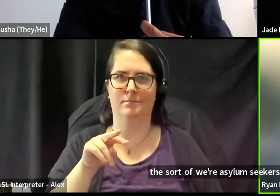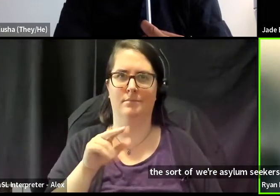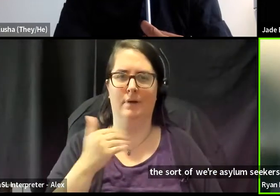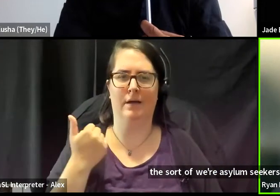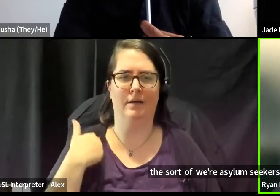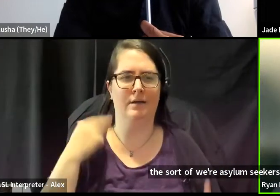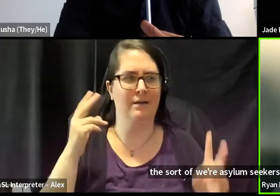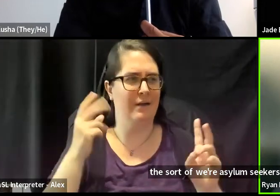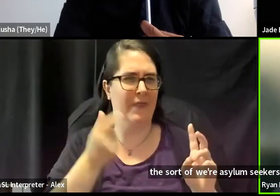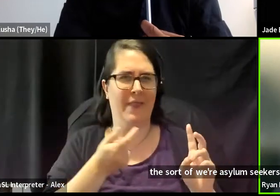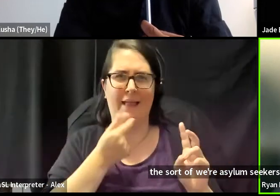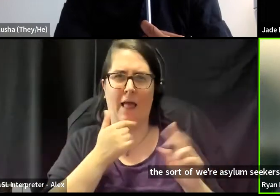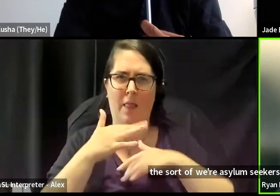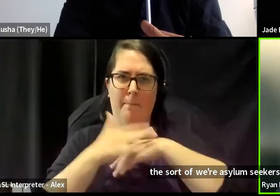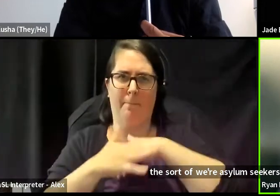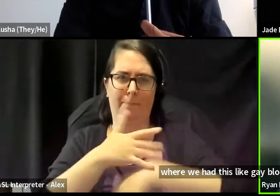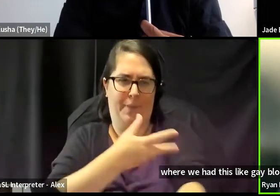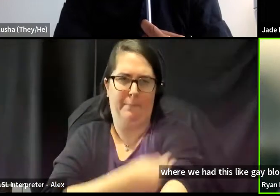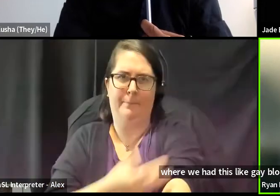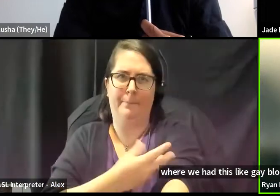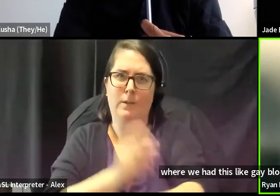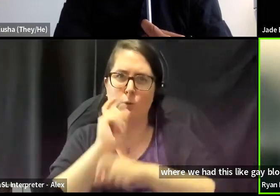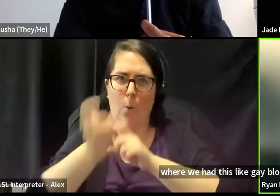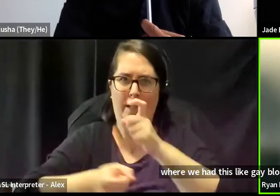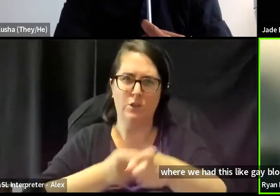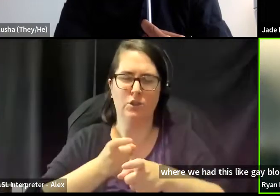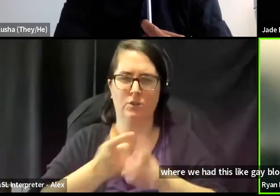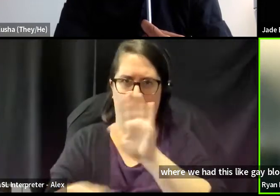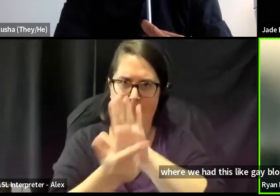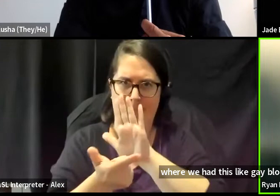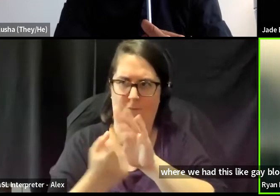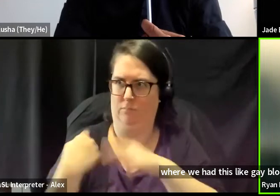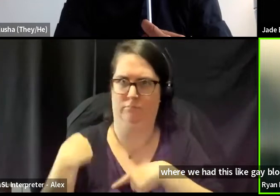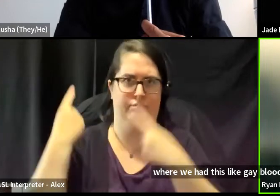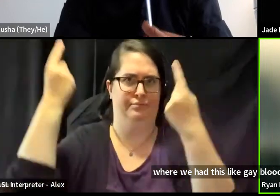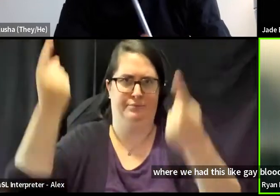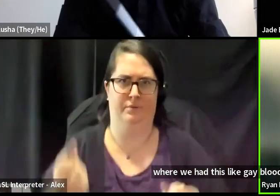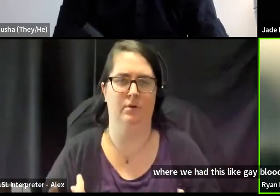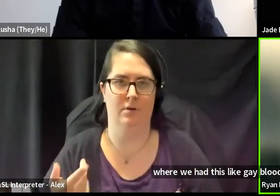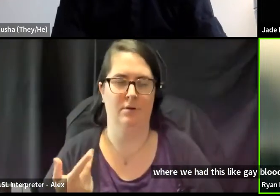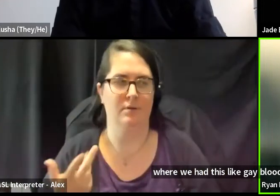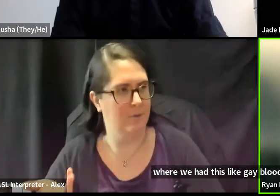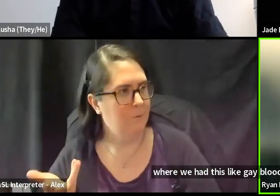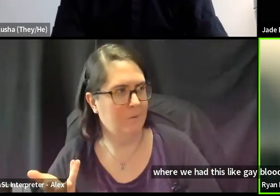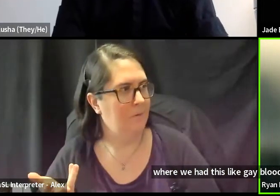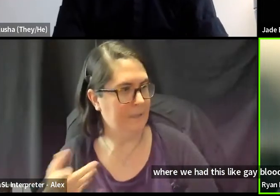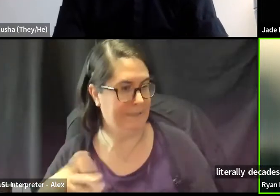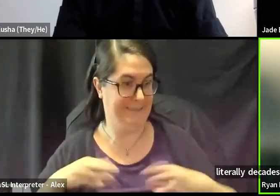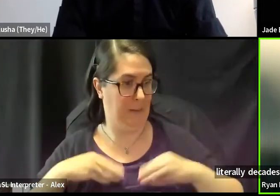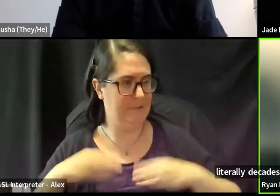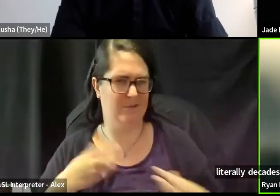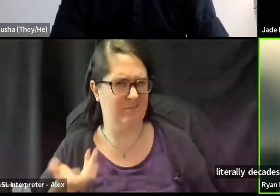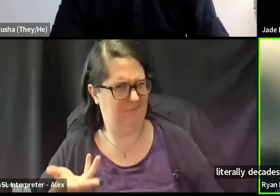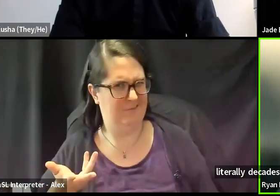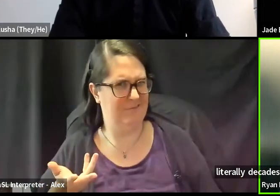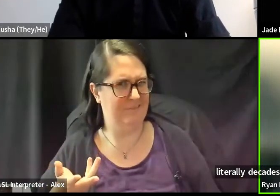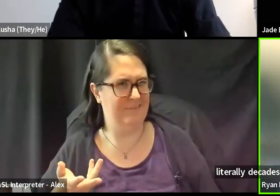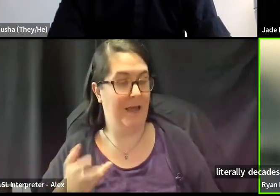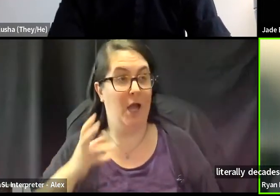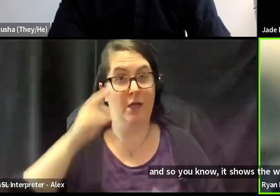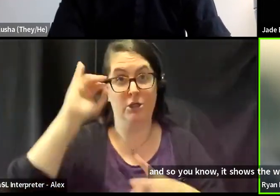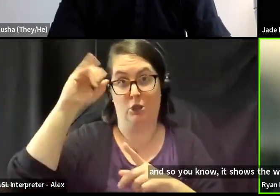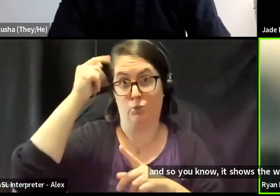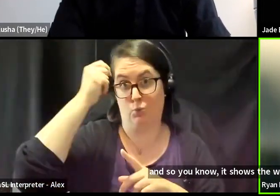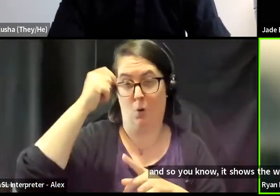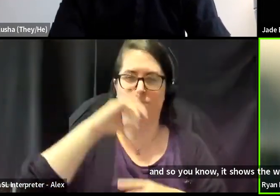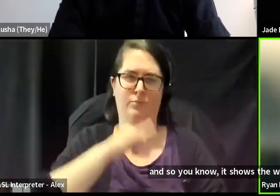donation ban for like literally decades, right? And so, it shows the ways in which, people, especially like Justin Trudeau, has really tried to